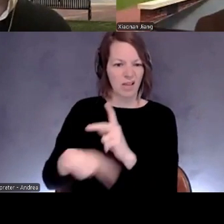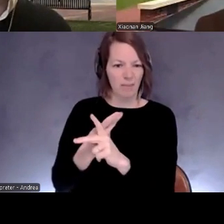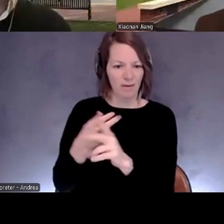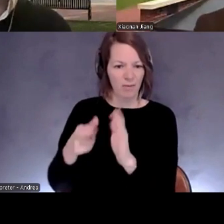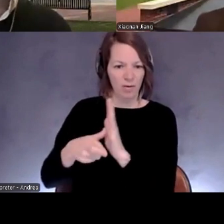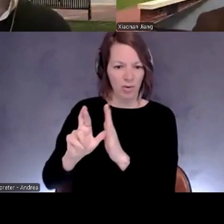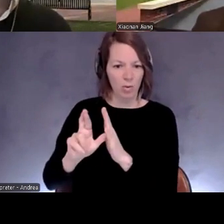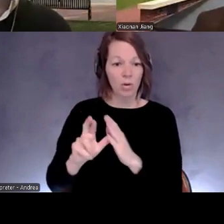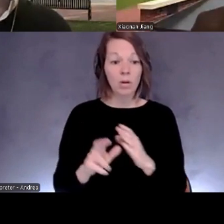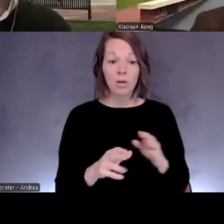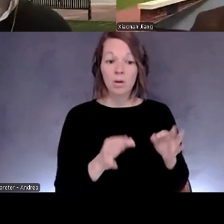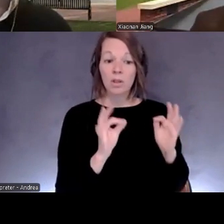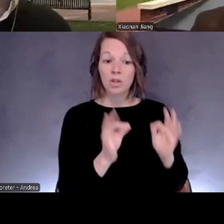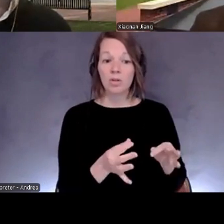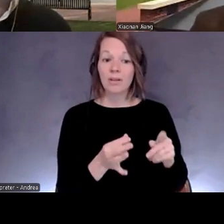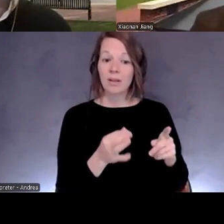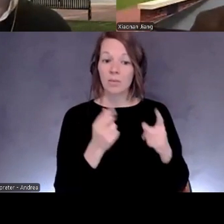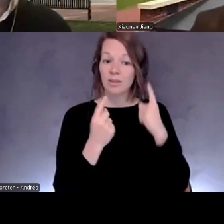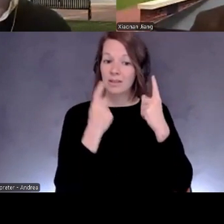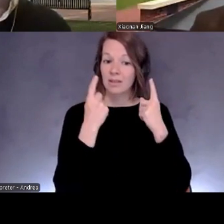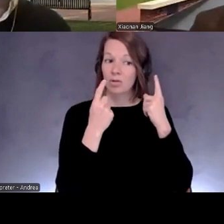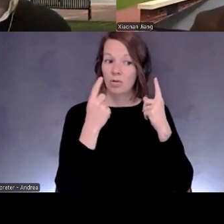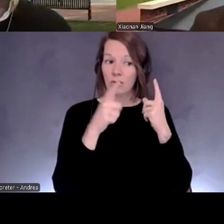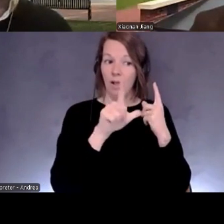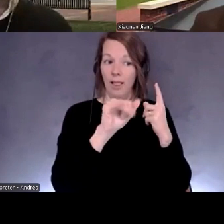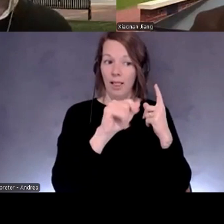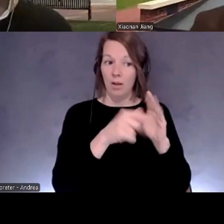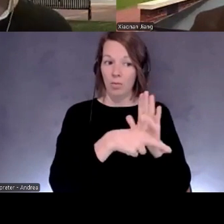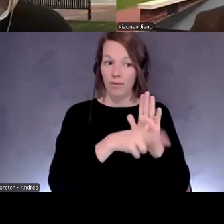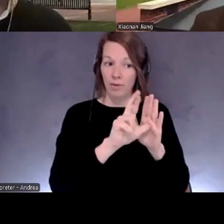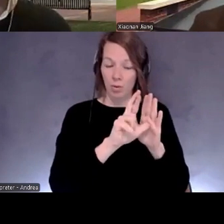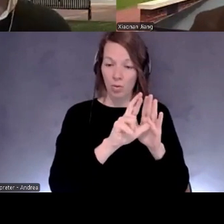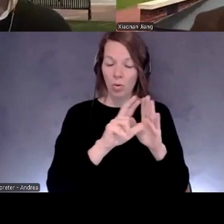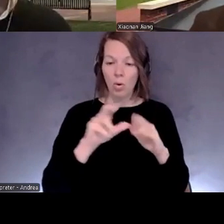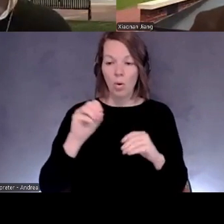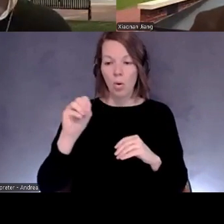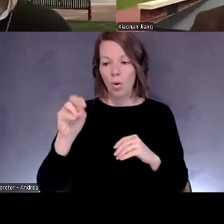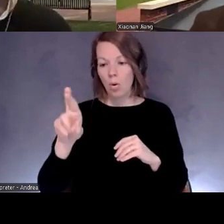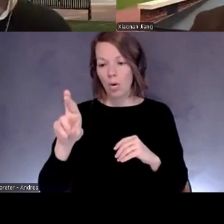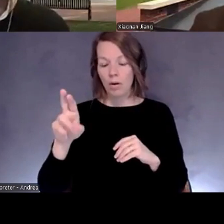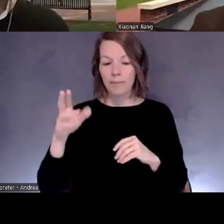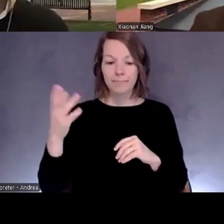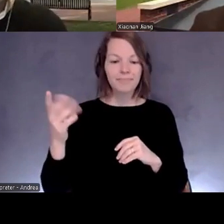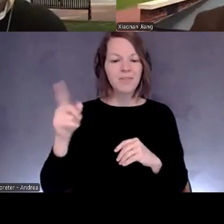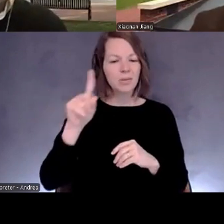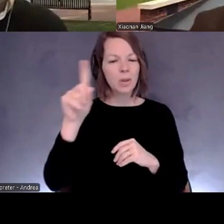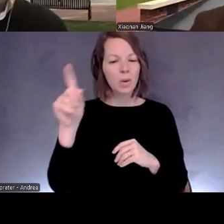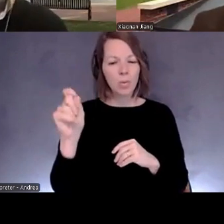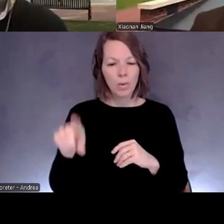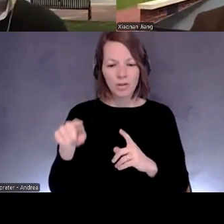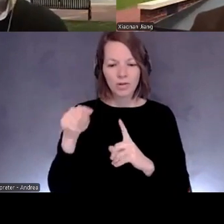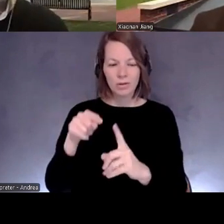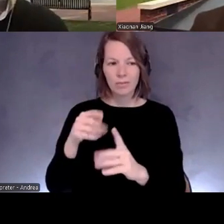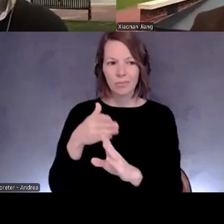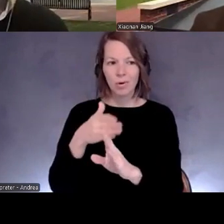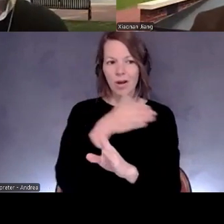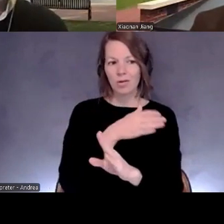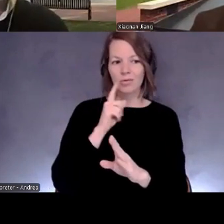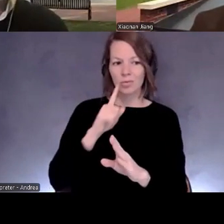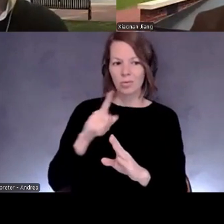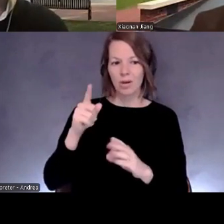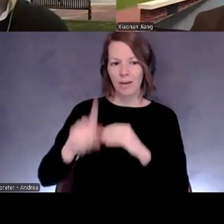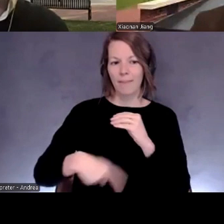We would certainly consider a literature review, or there was a question prior to the webinar